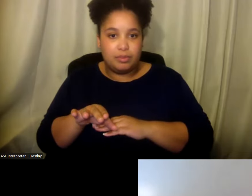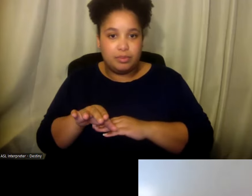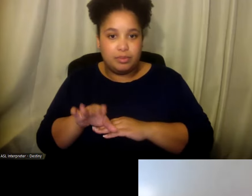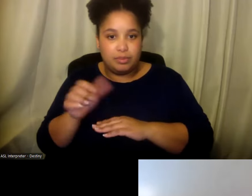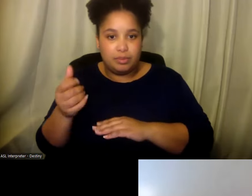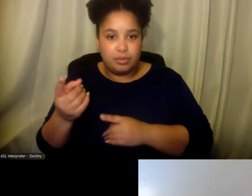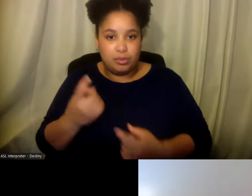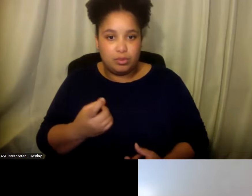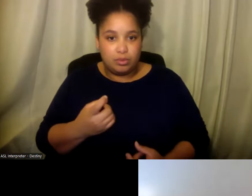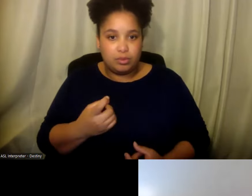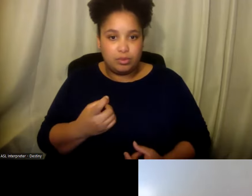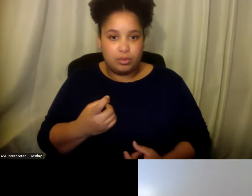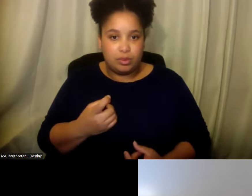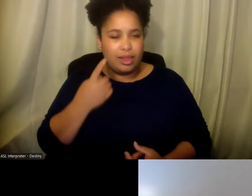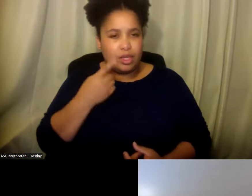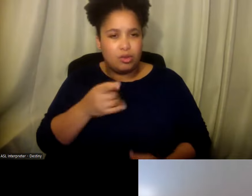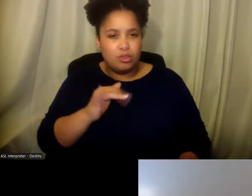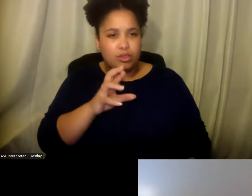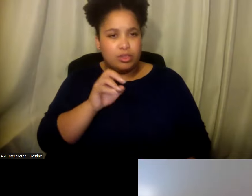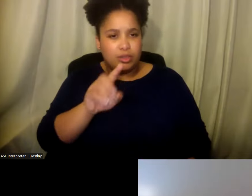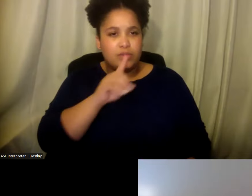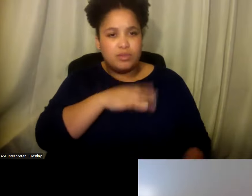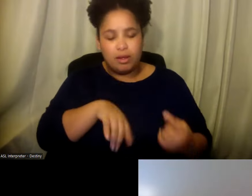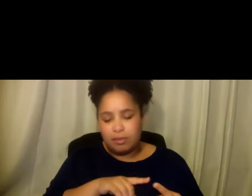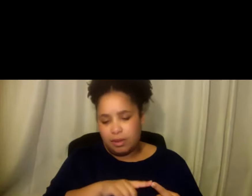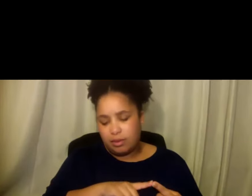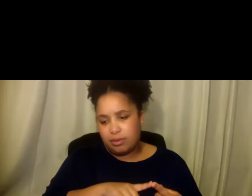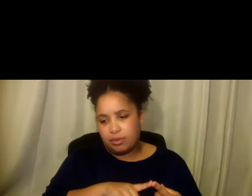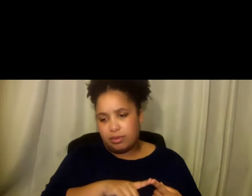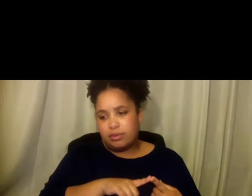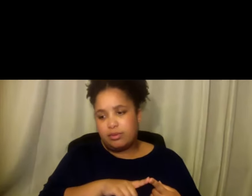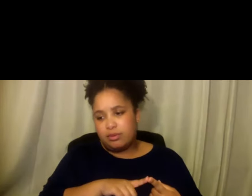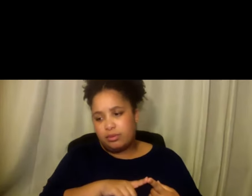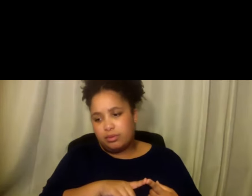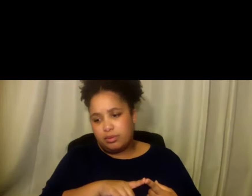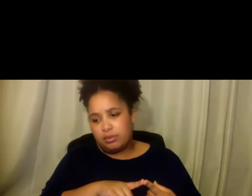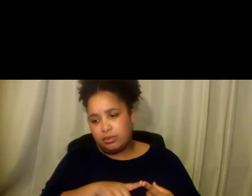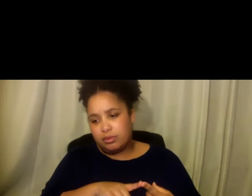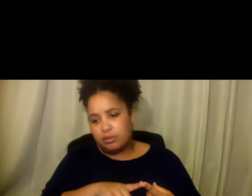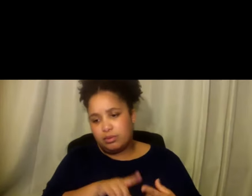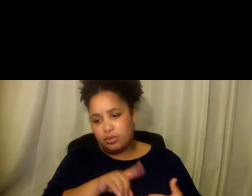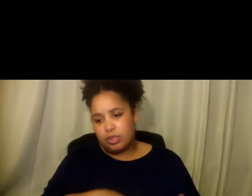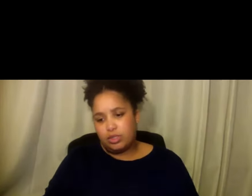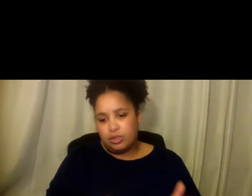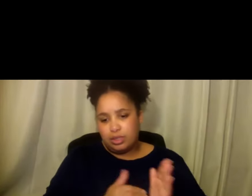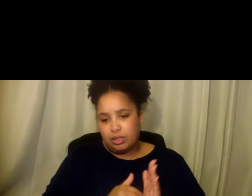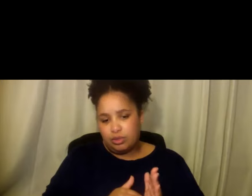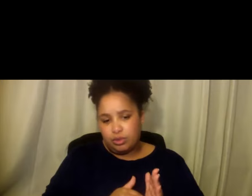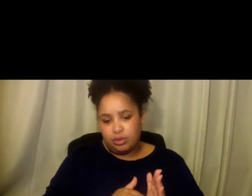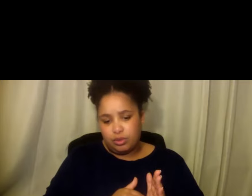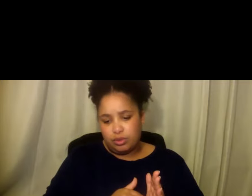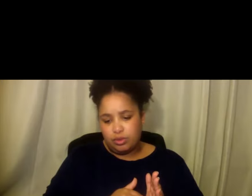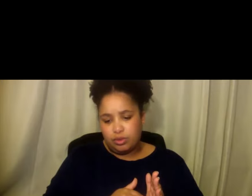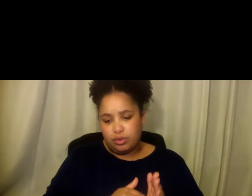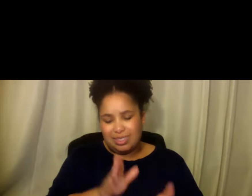is, I think it was you, Jared, that was talking about the research centers. And